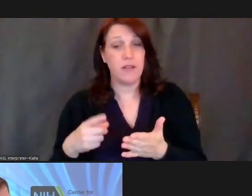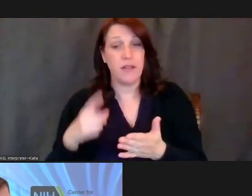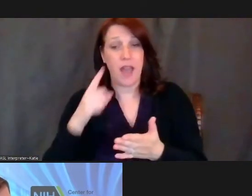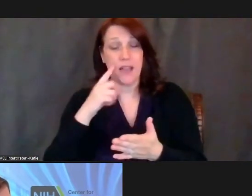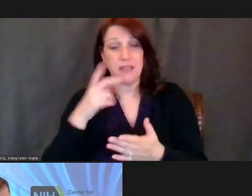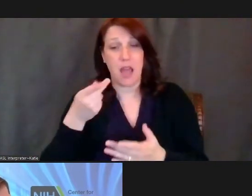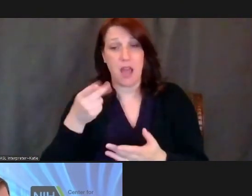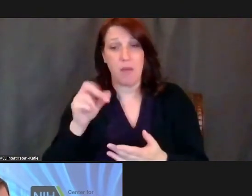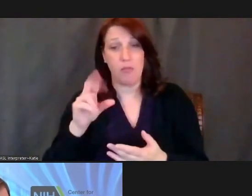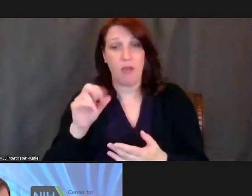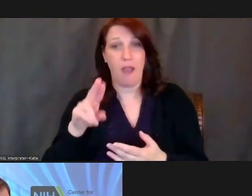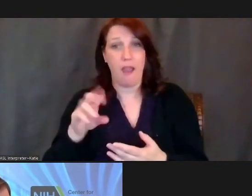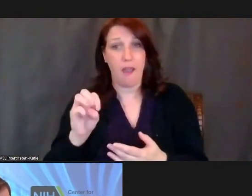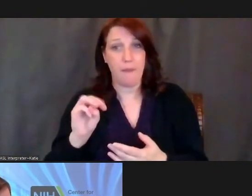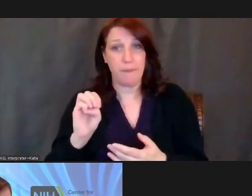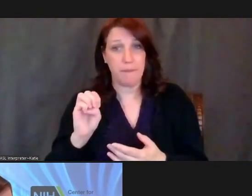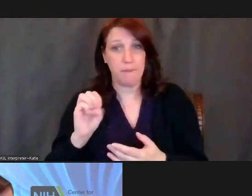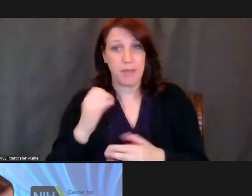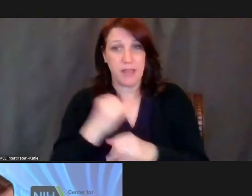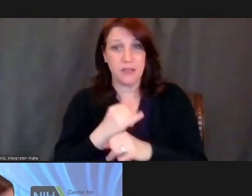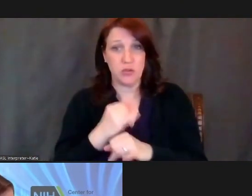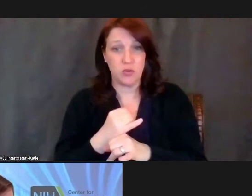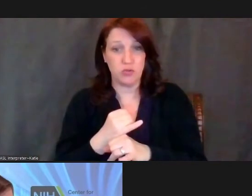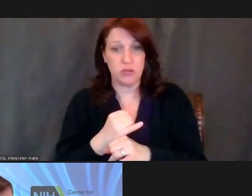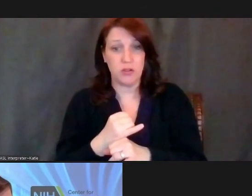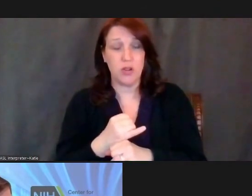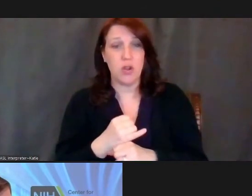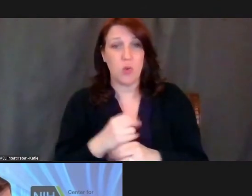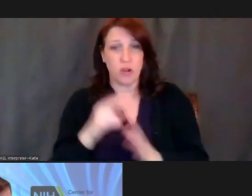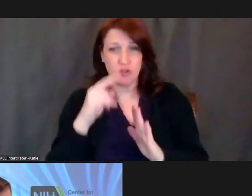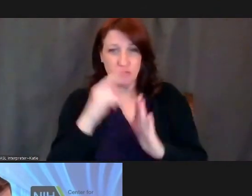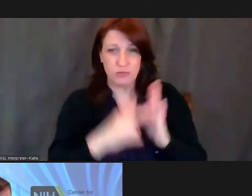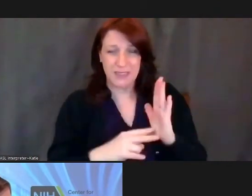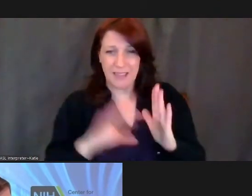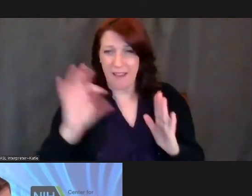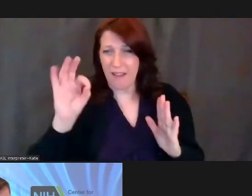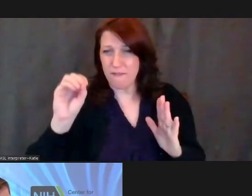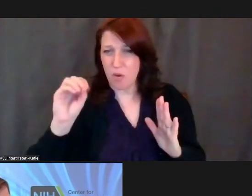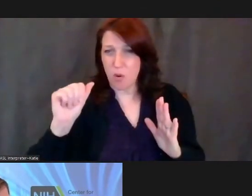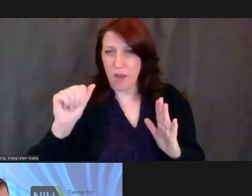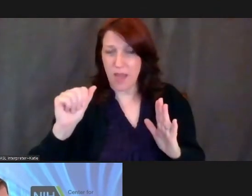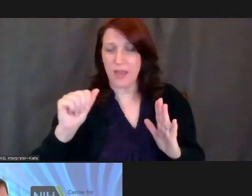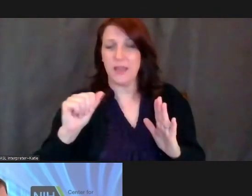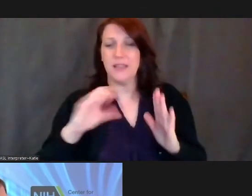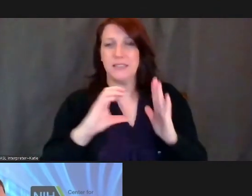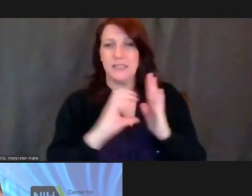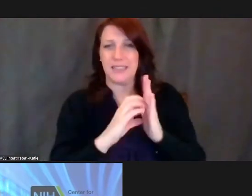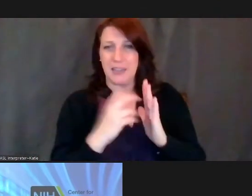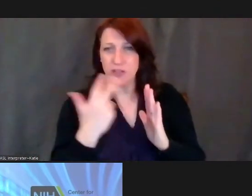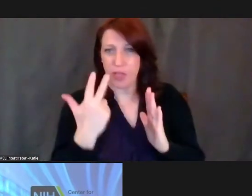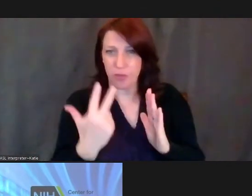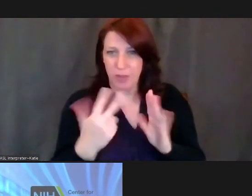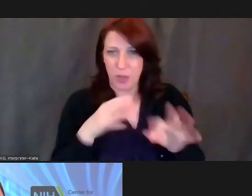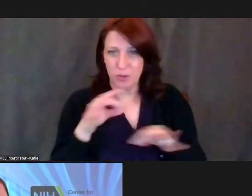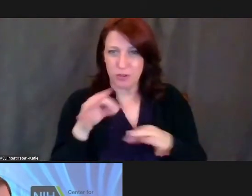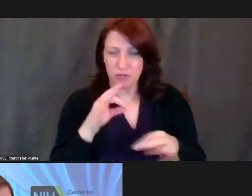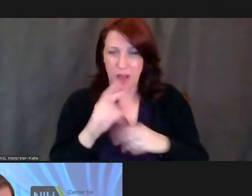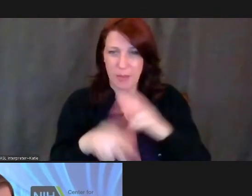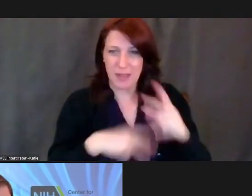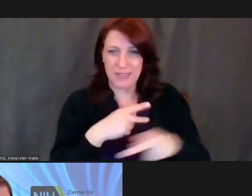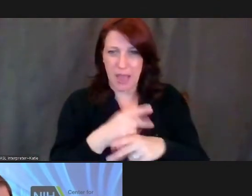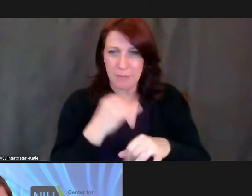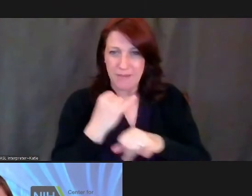to, again, read the funding opportunity announcement, the FOA, in section 3, which will describe the type of institutions